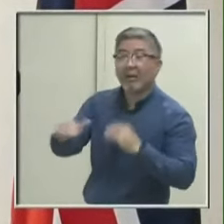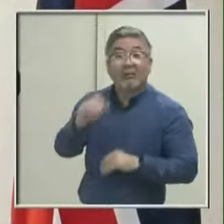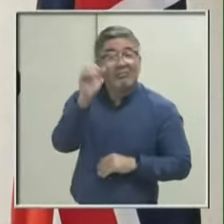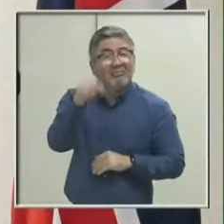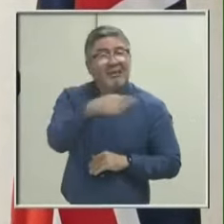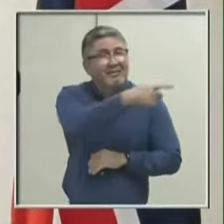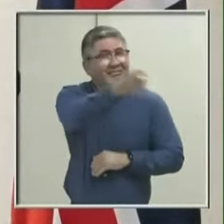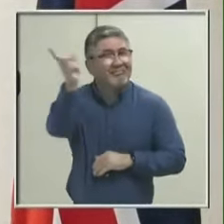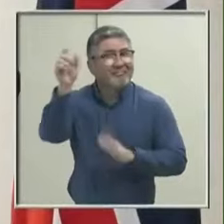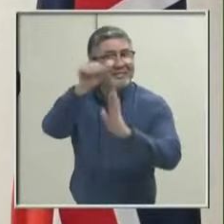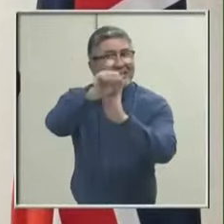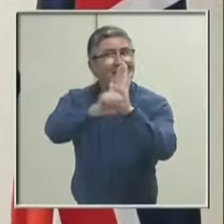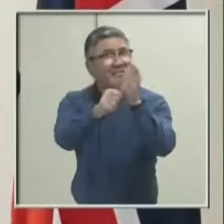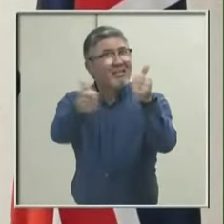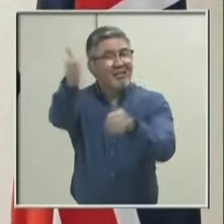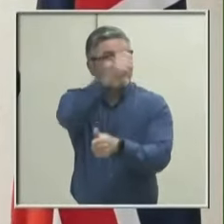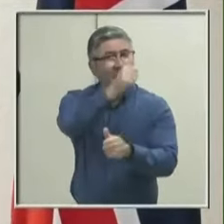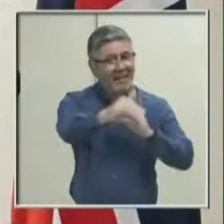back.